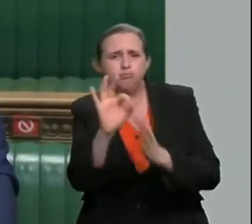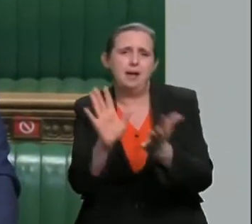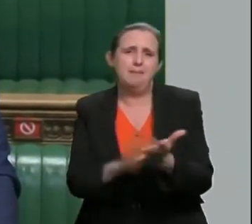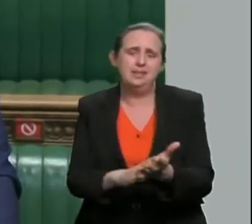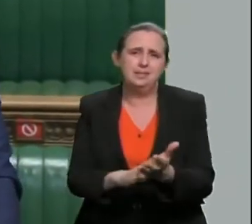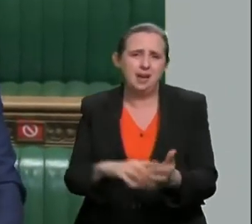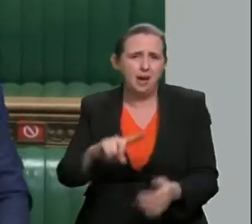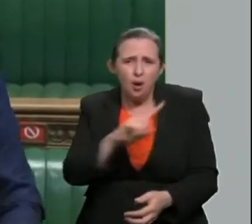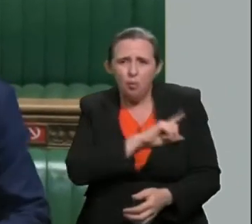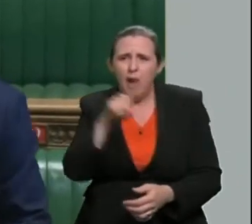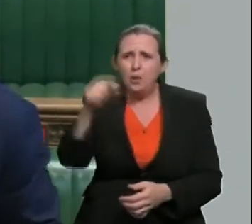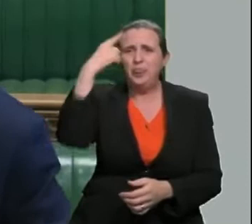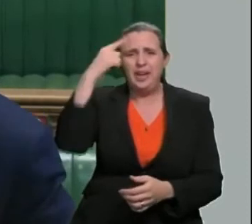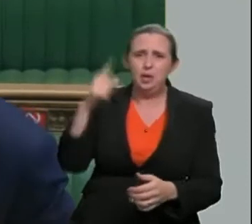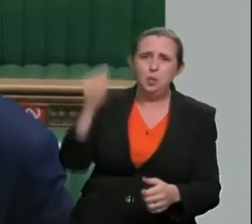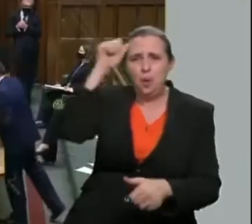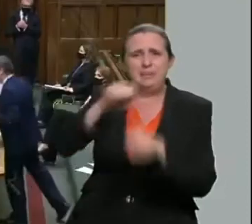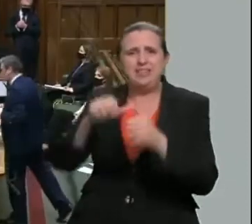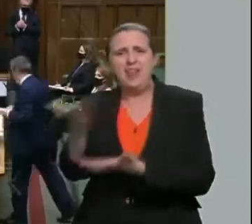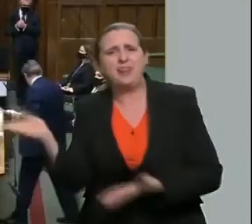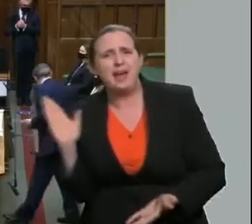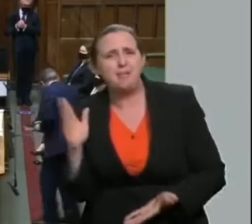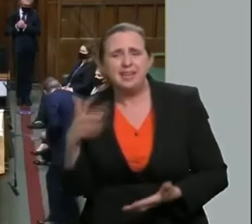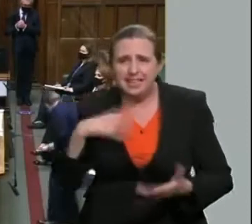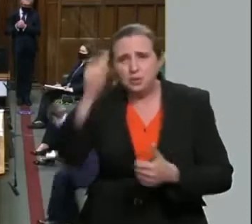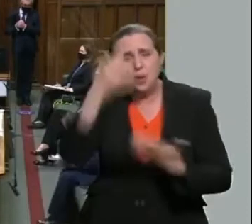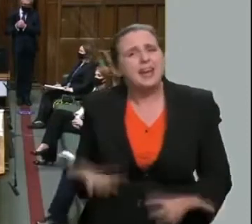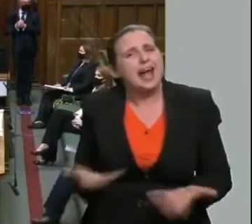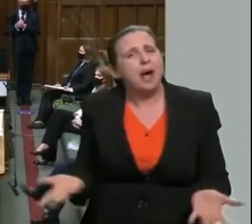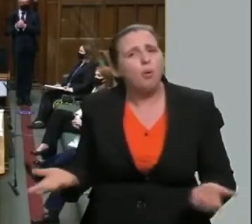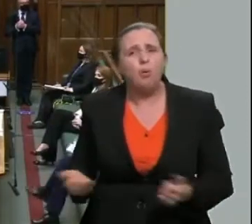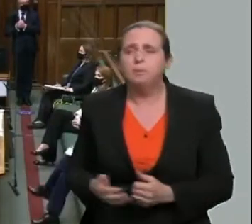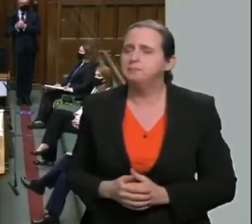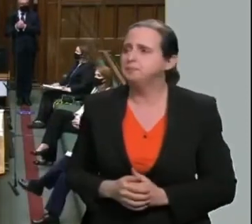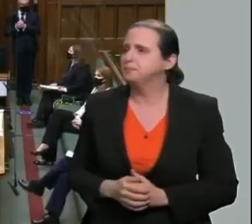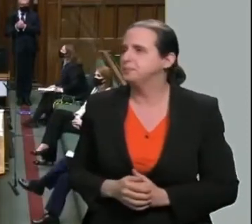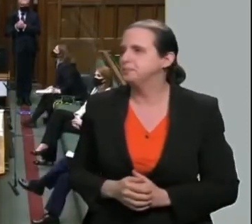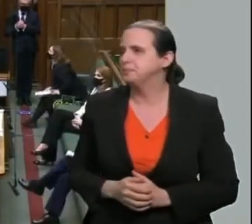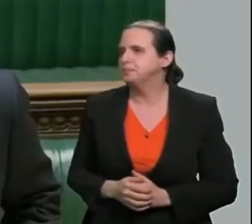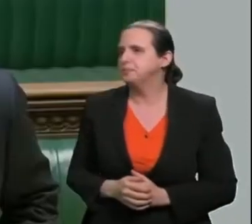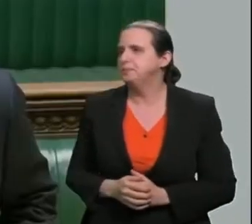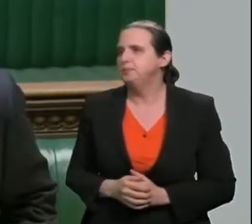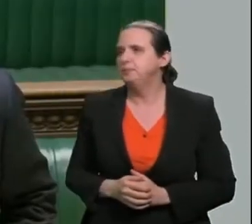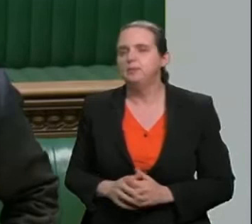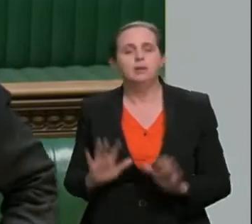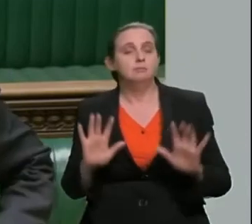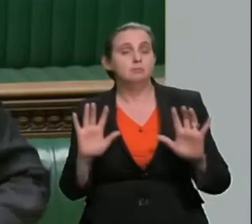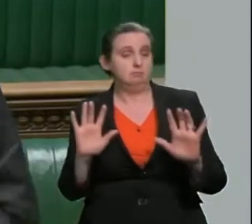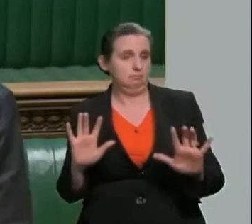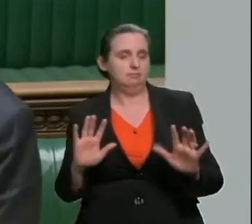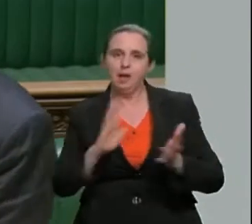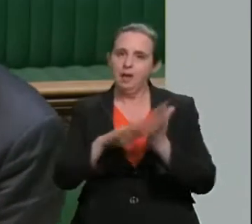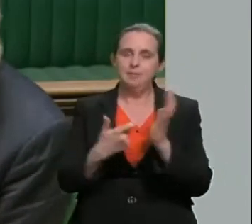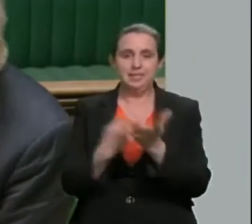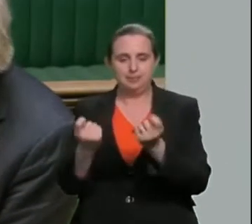knows better than British business? Mr. Speaker, I think that most business people that I've talked to a